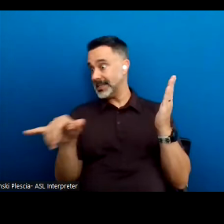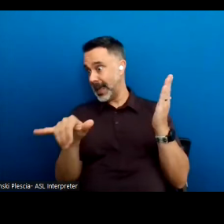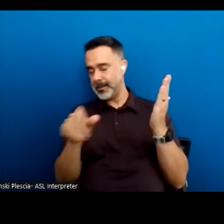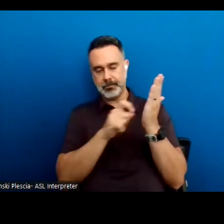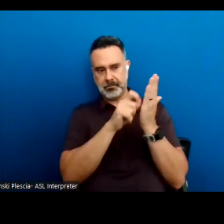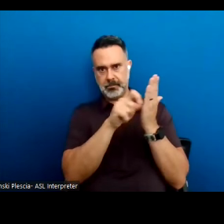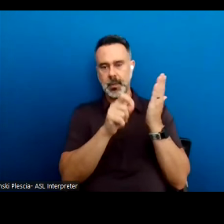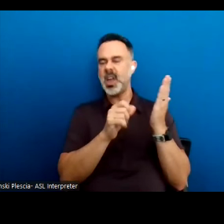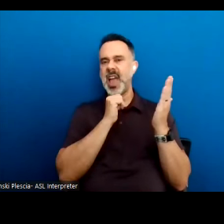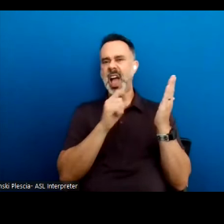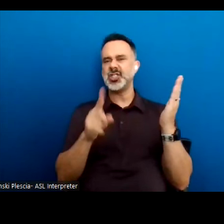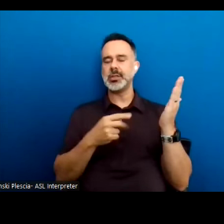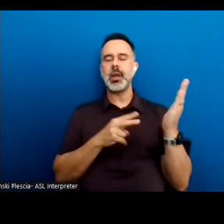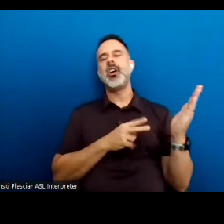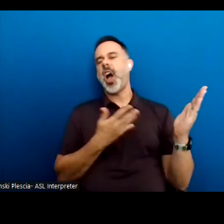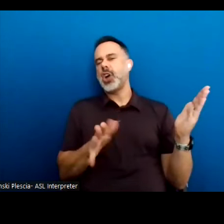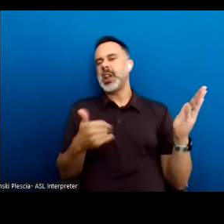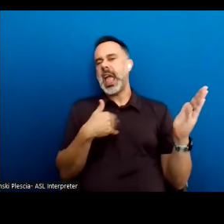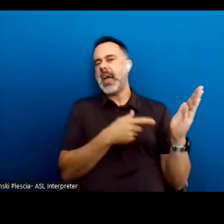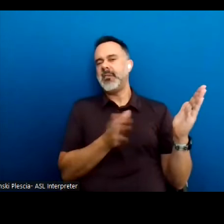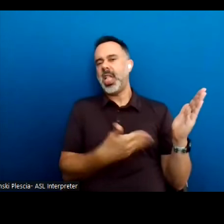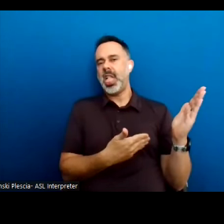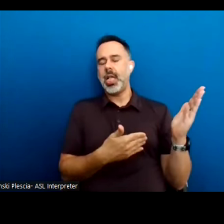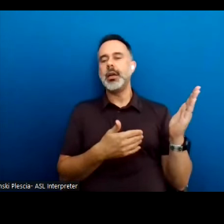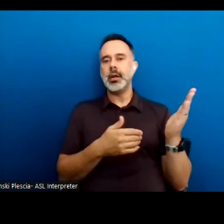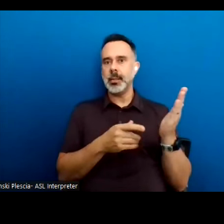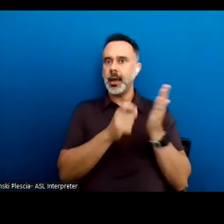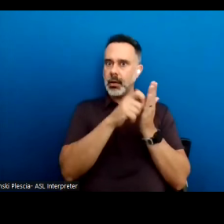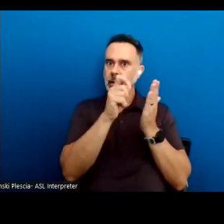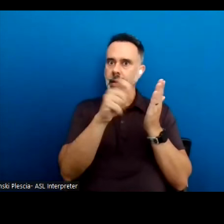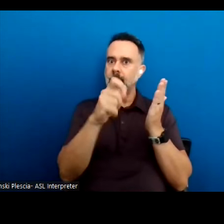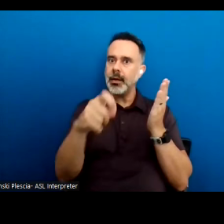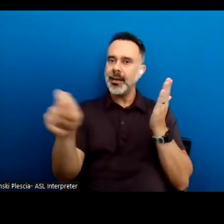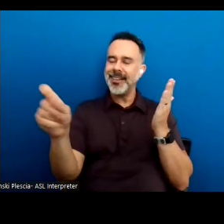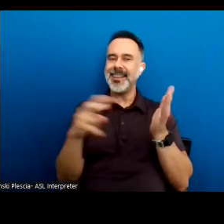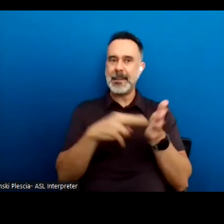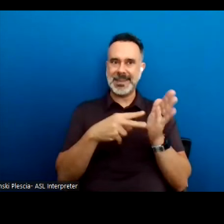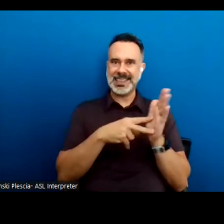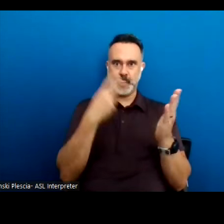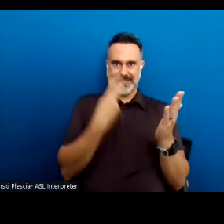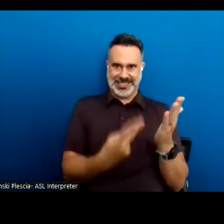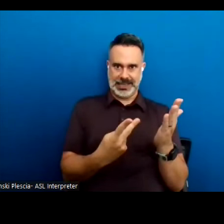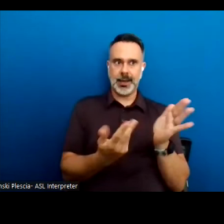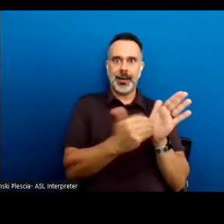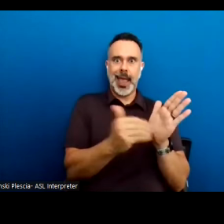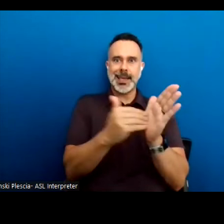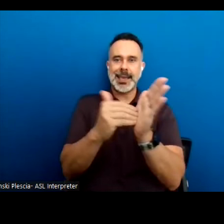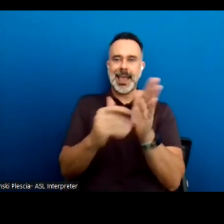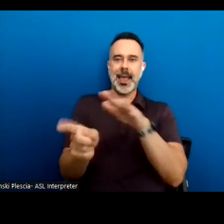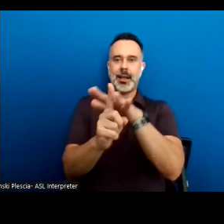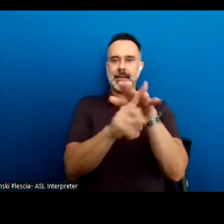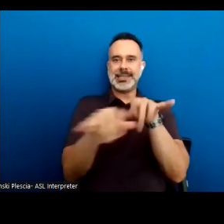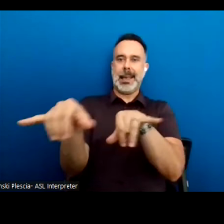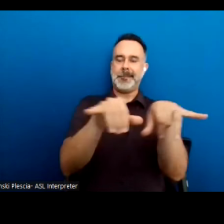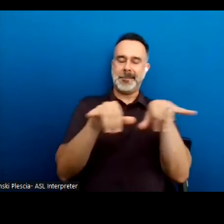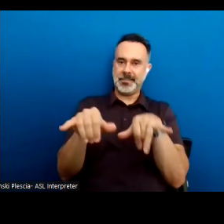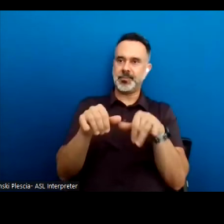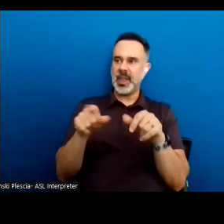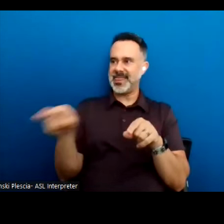there. So I want to always make sure that they know that we're hearing their voice also, and by including them in that way.